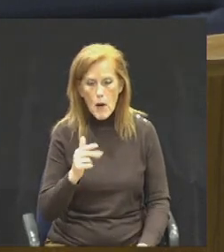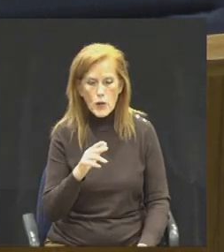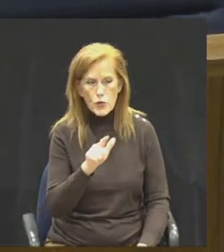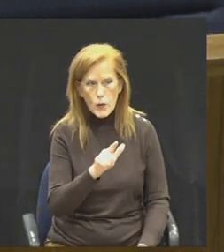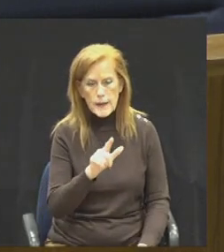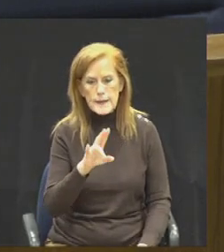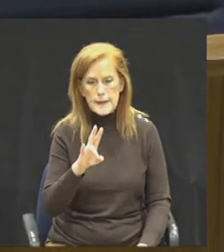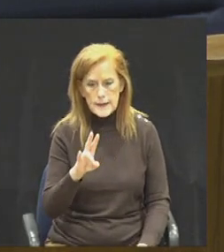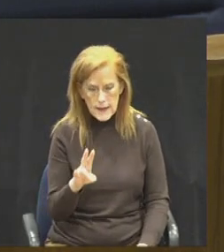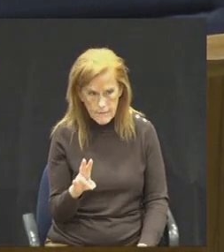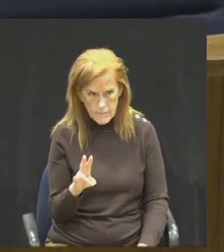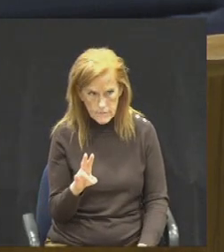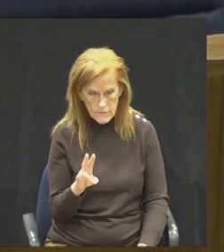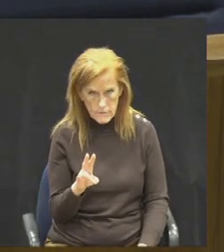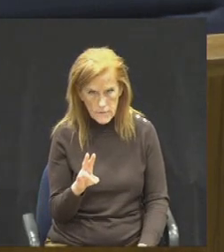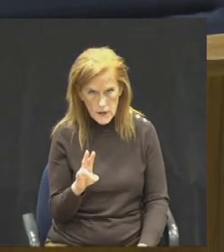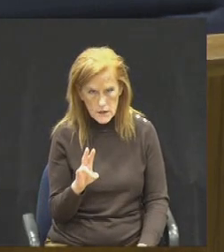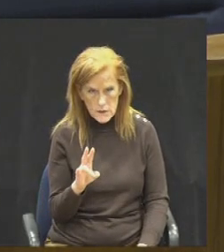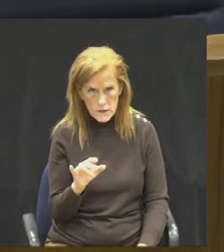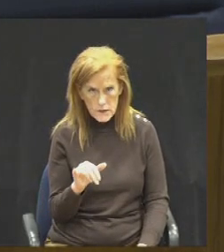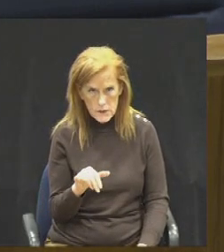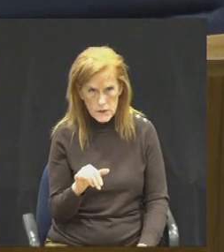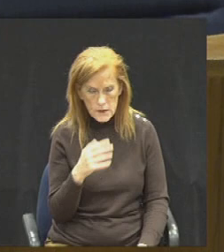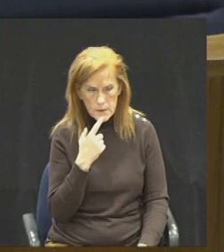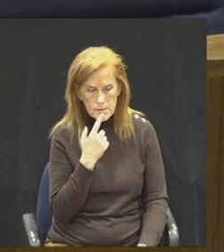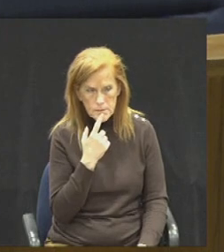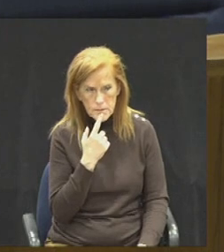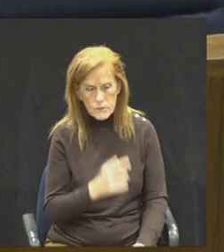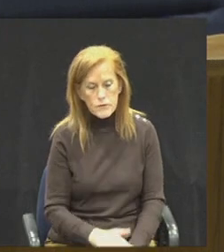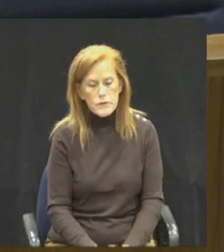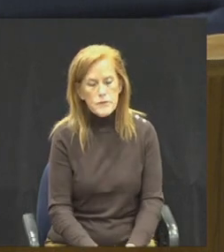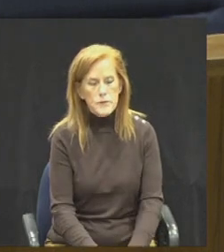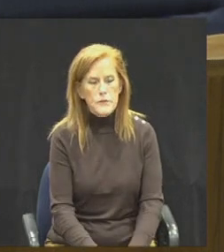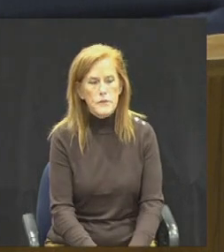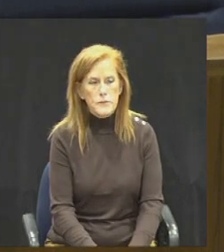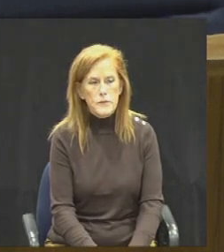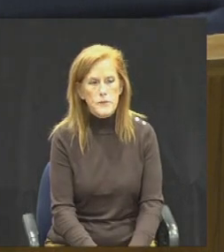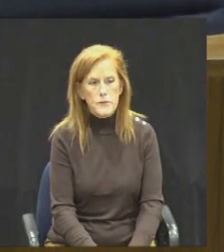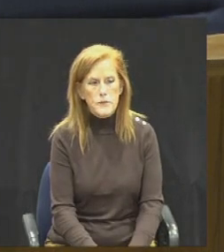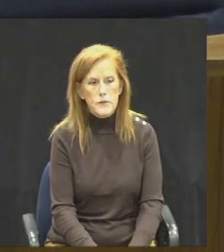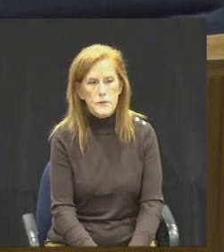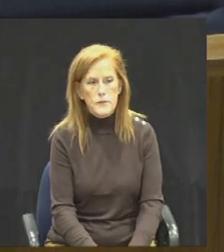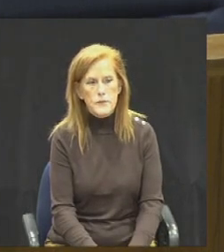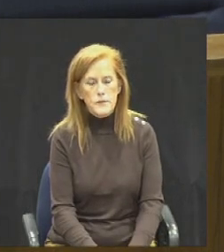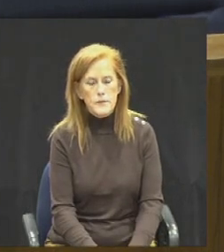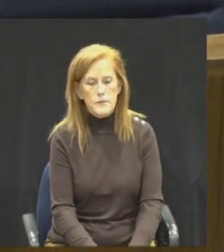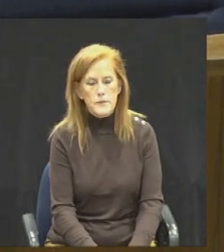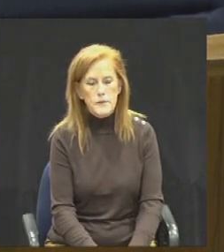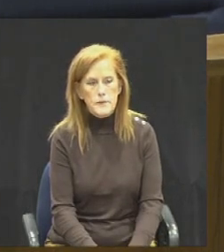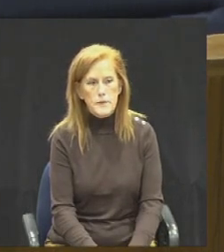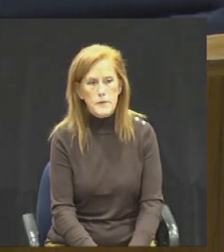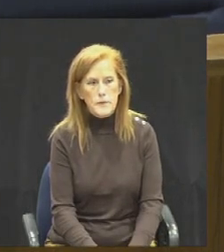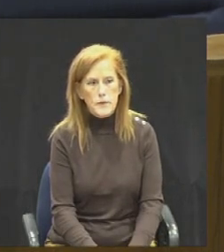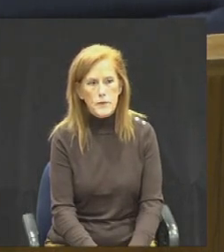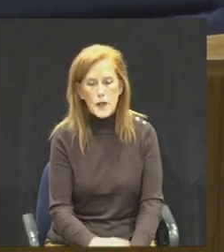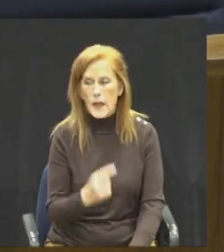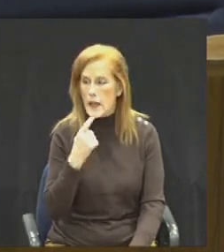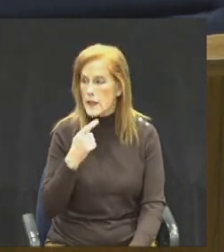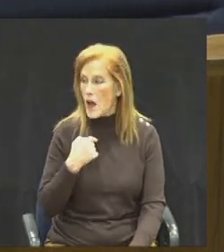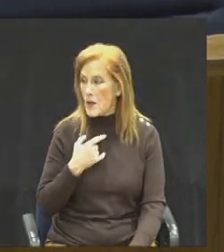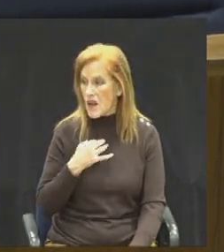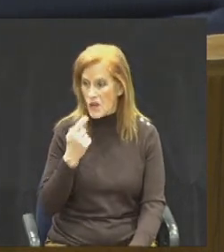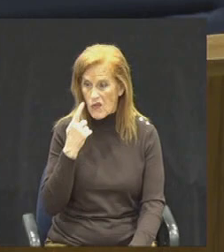Mm-hmm. So what might be good, you can tell me if this would work or